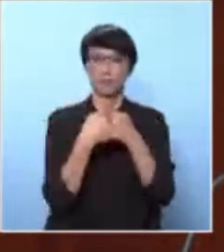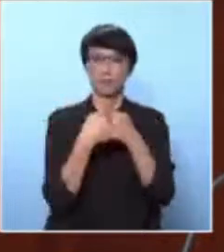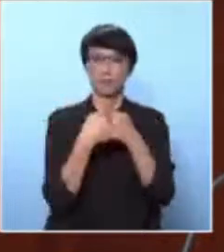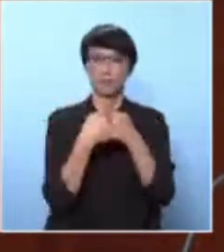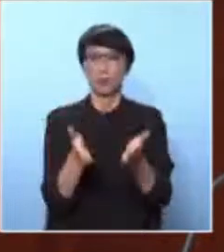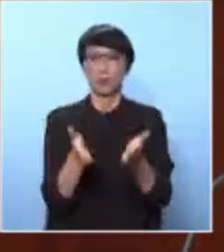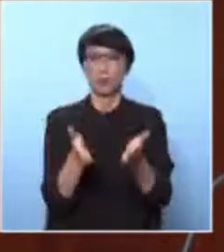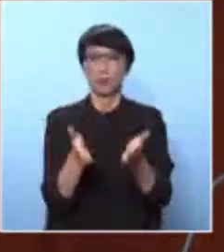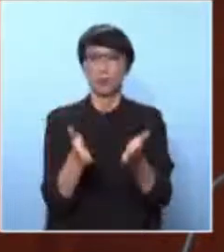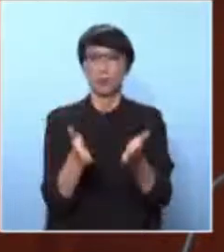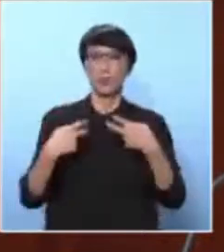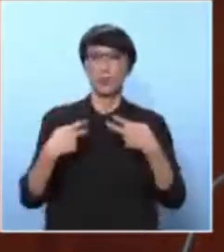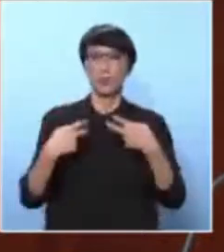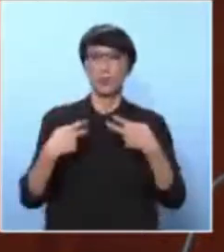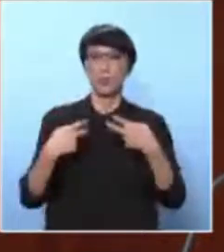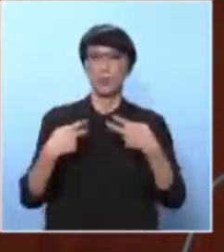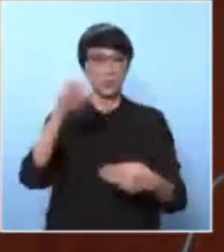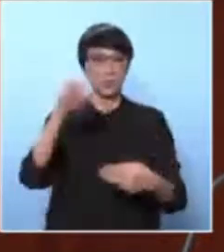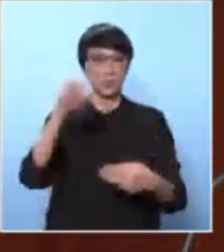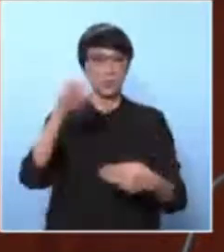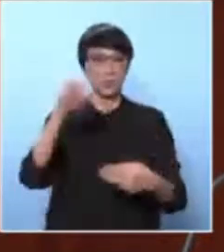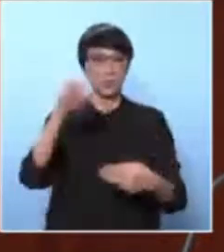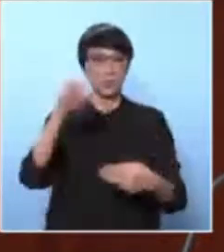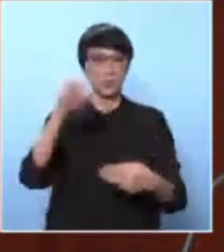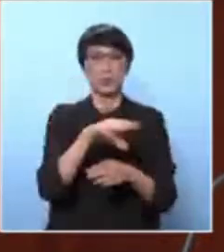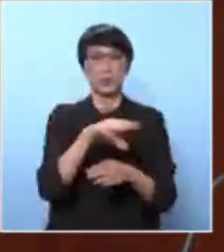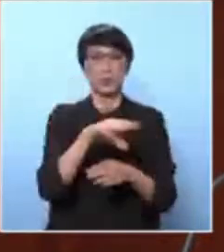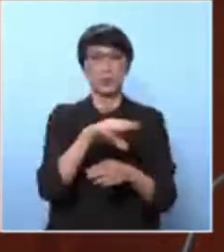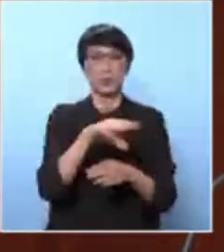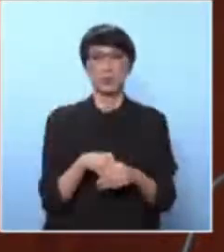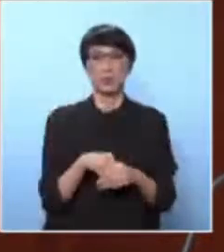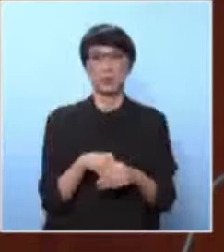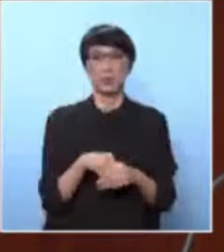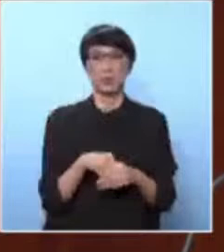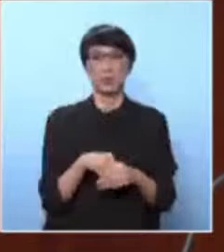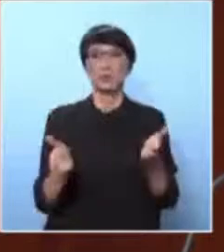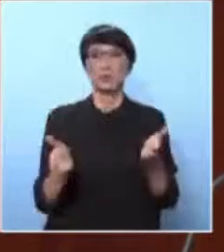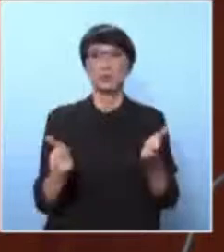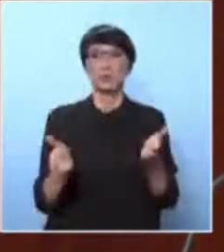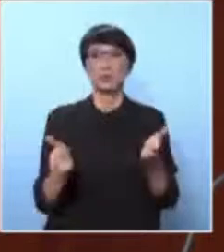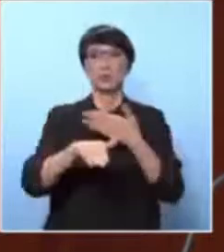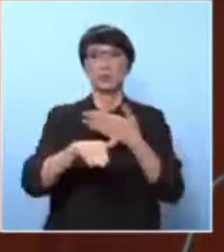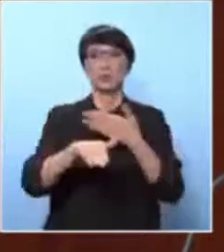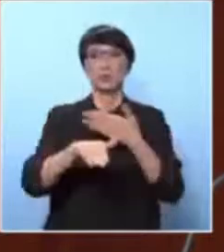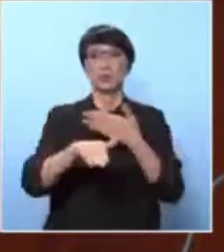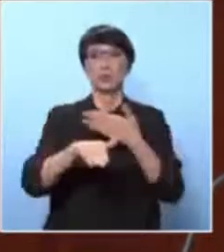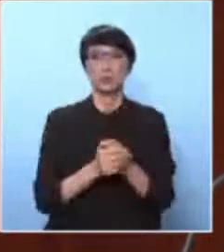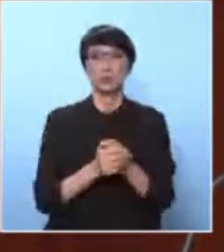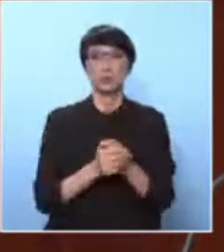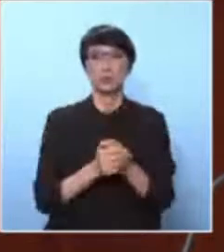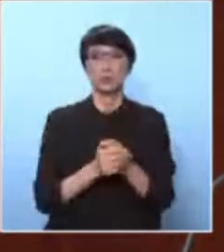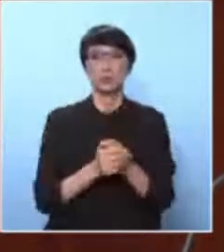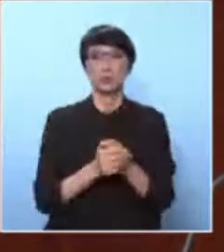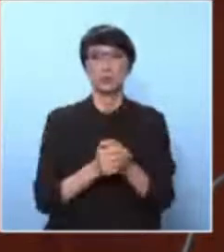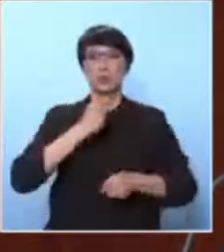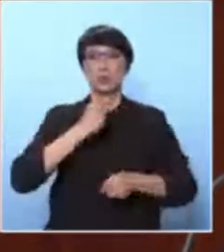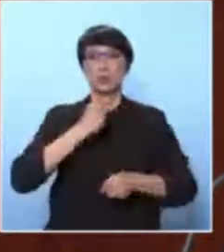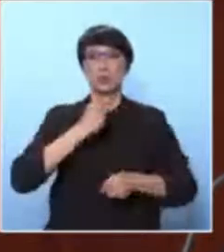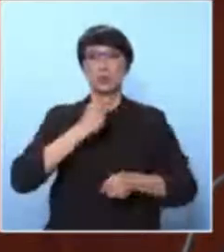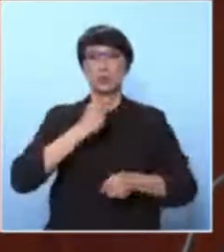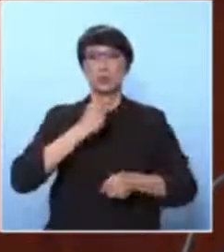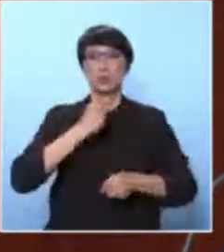sustainable development, including promoting the listing of overseas issuers, facilitating share repurchase